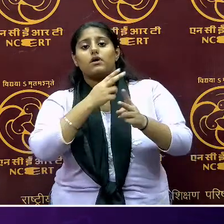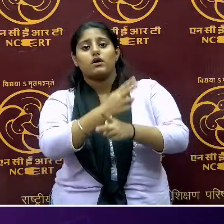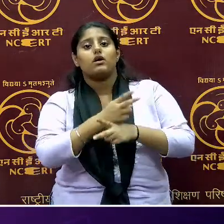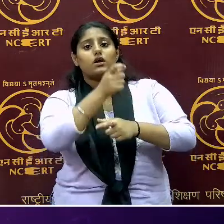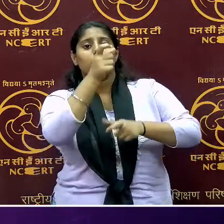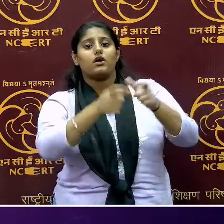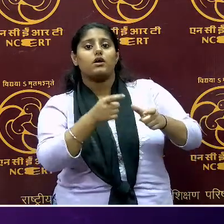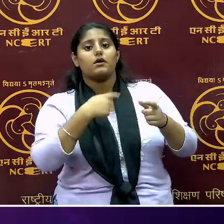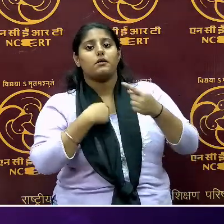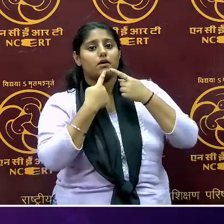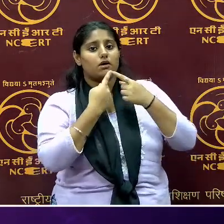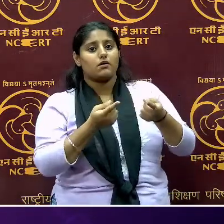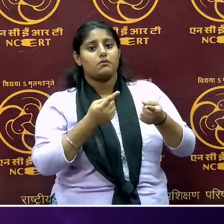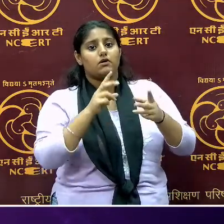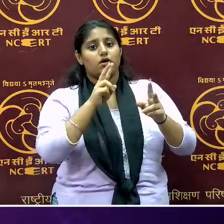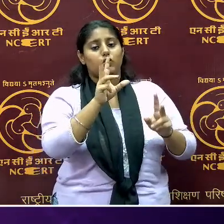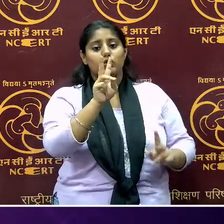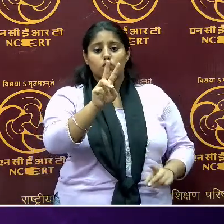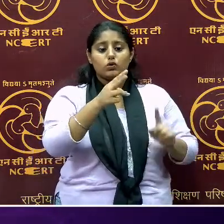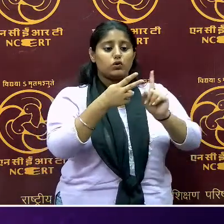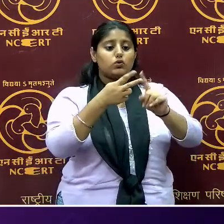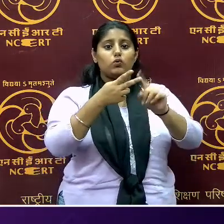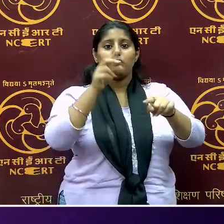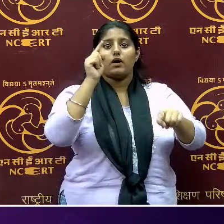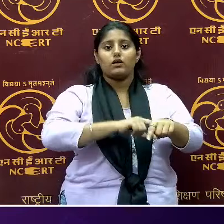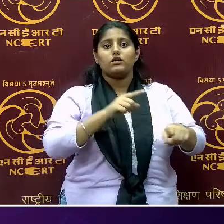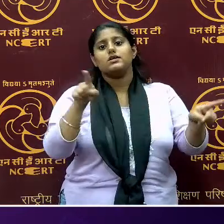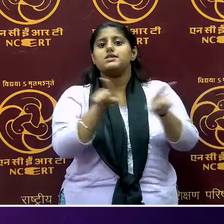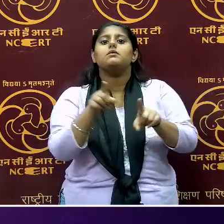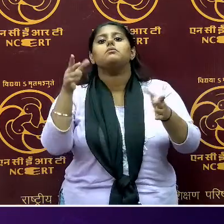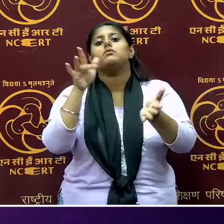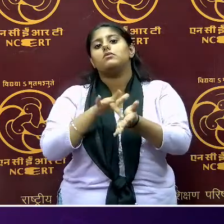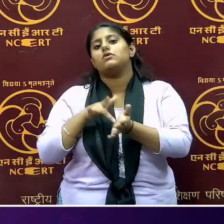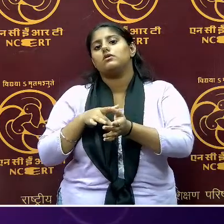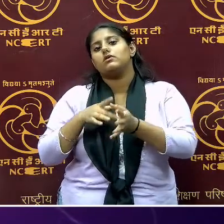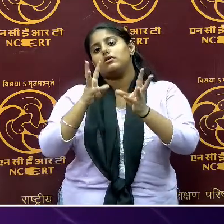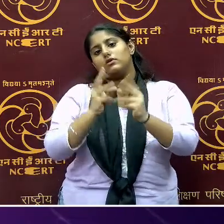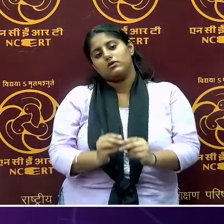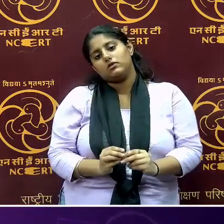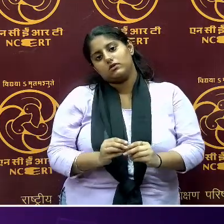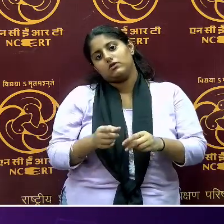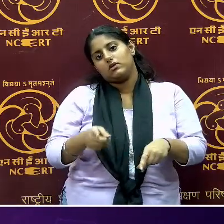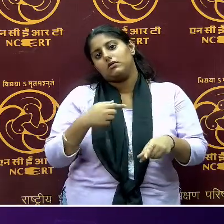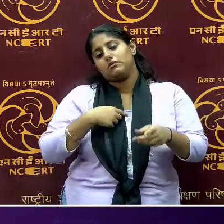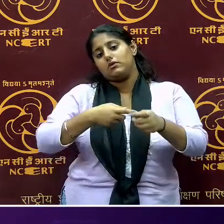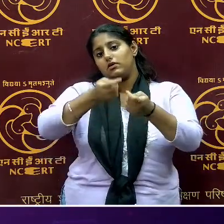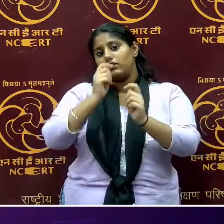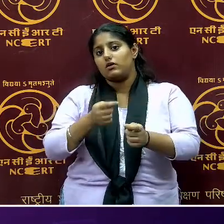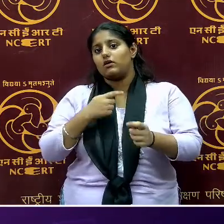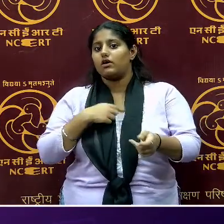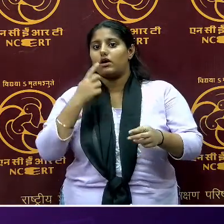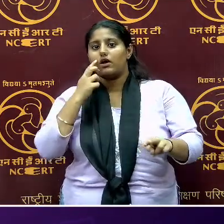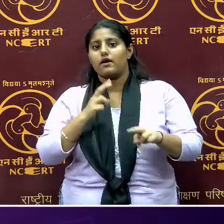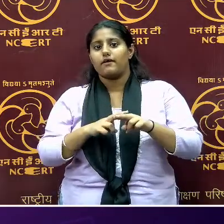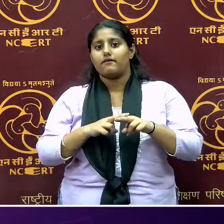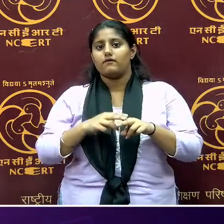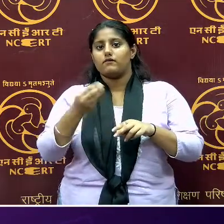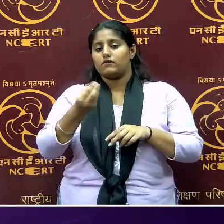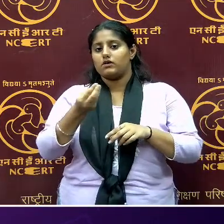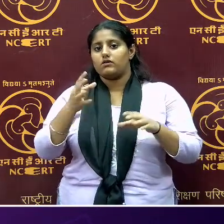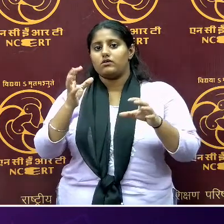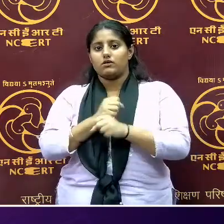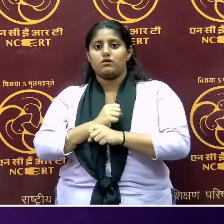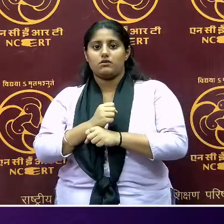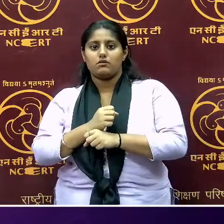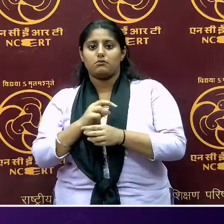counted corner horses twice, making it look like there were 20 horses when there were fewer horses. Okay, so it